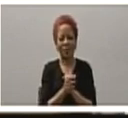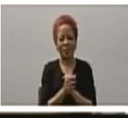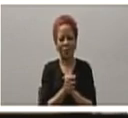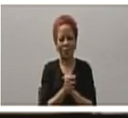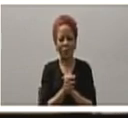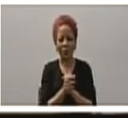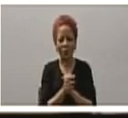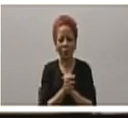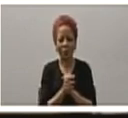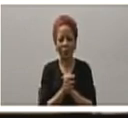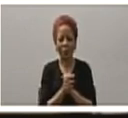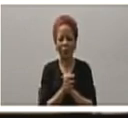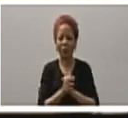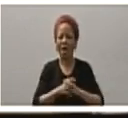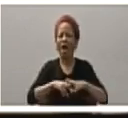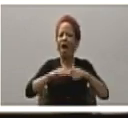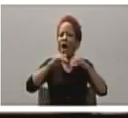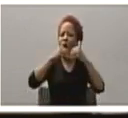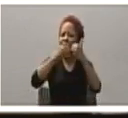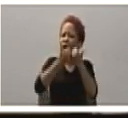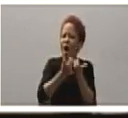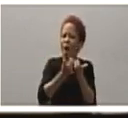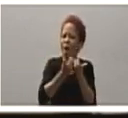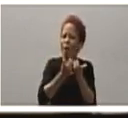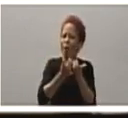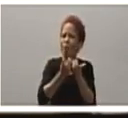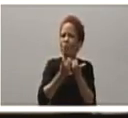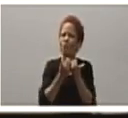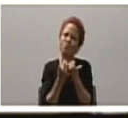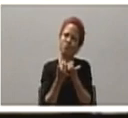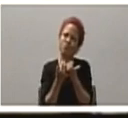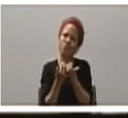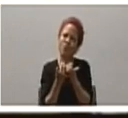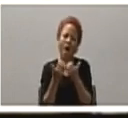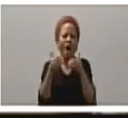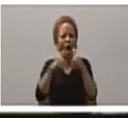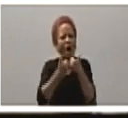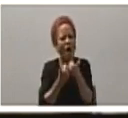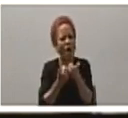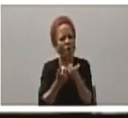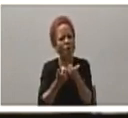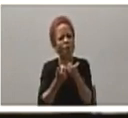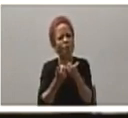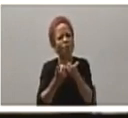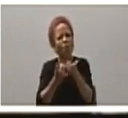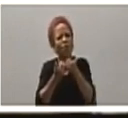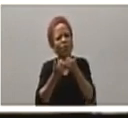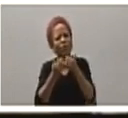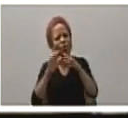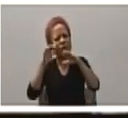How do we enter in the Lord, and how can we remain in the Lord?